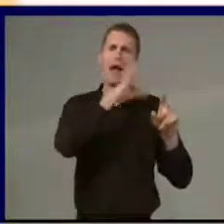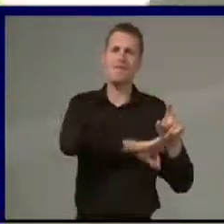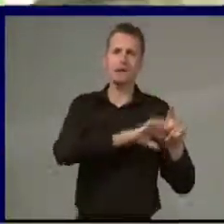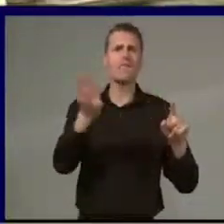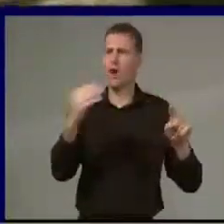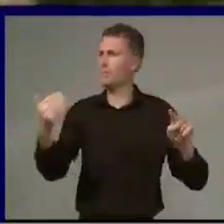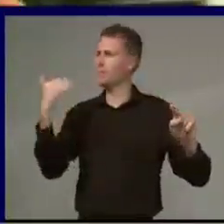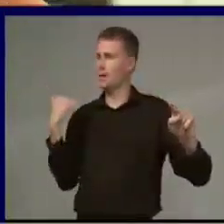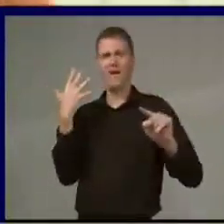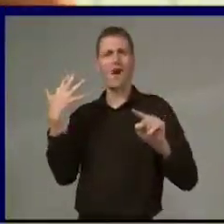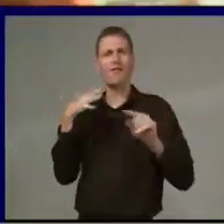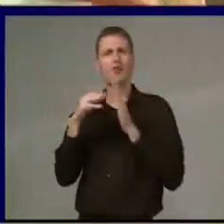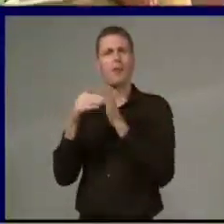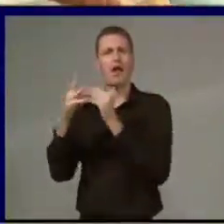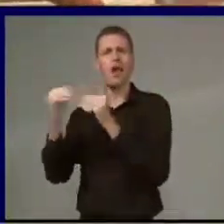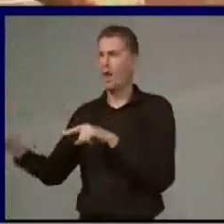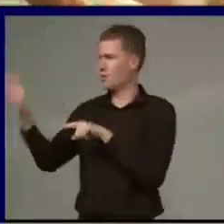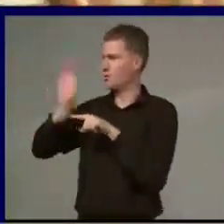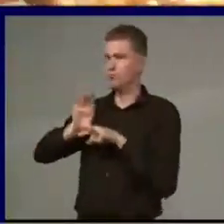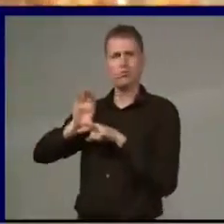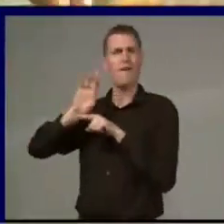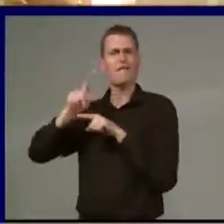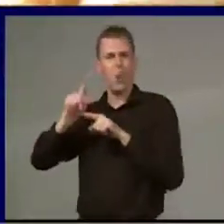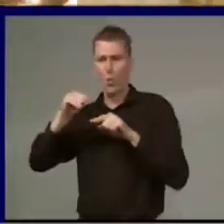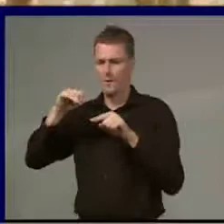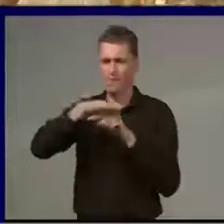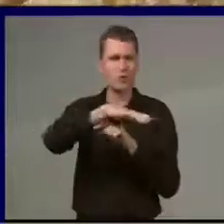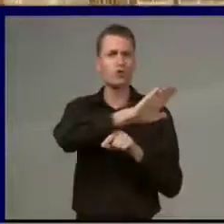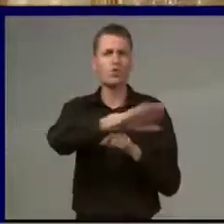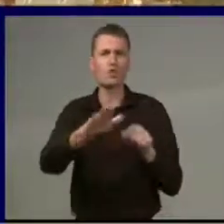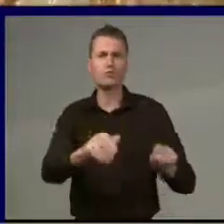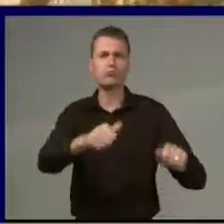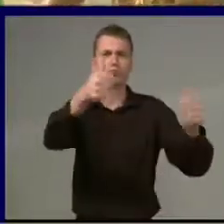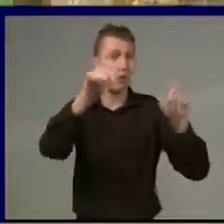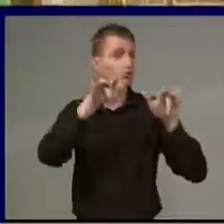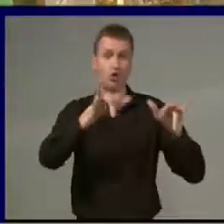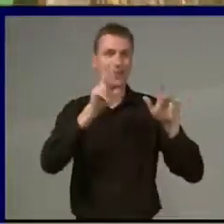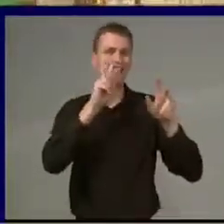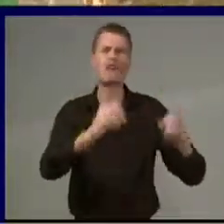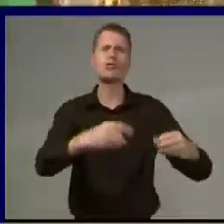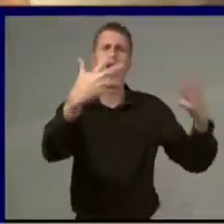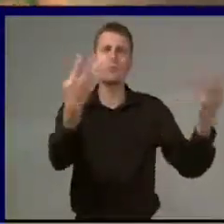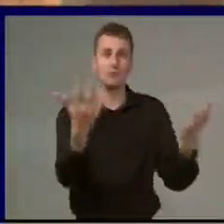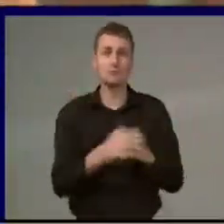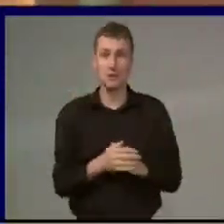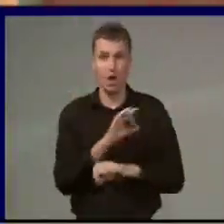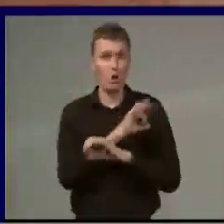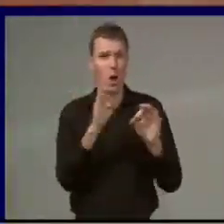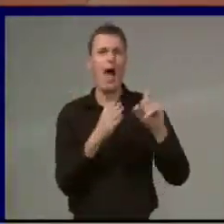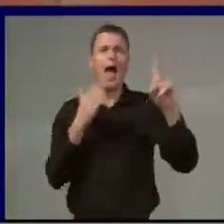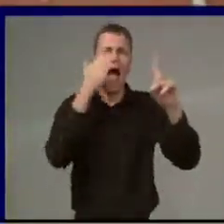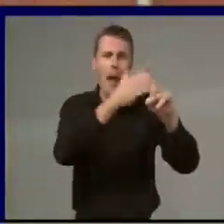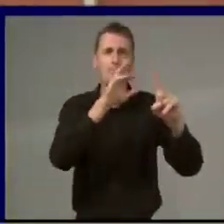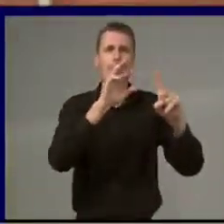$500 million package aimed at children in the last budget. The government has no target figure to reduce child poverty,